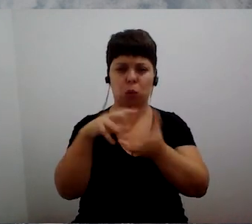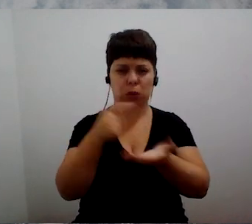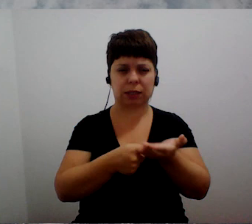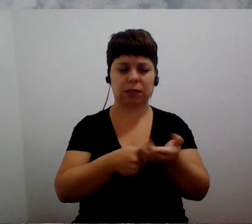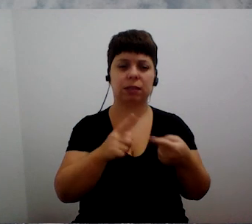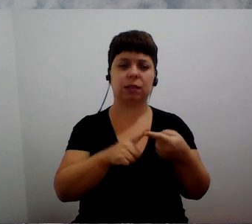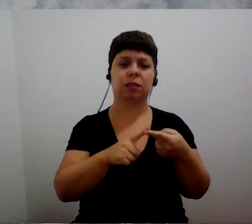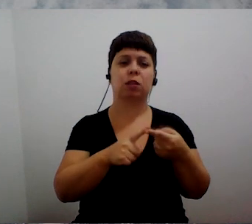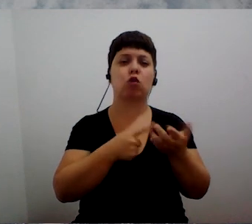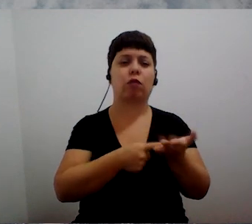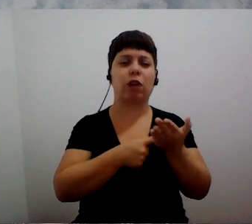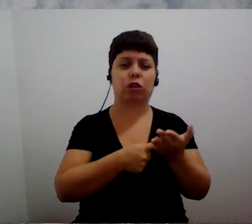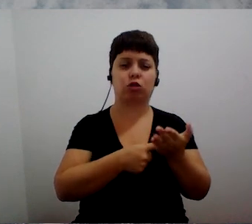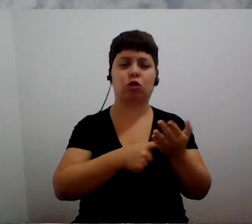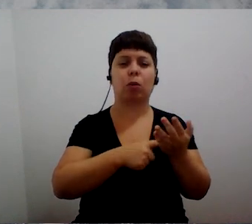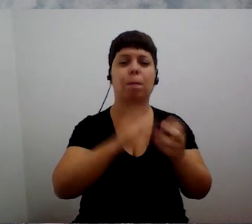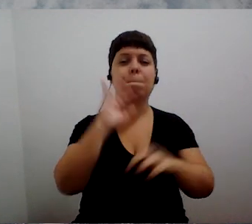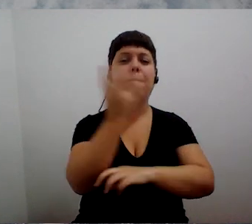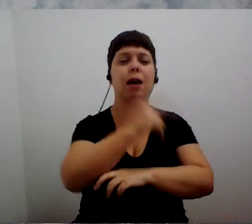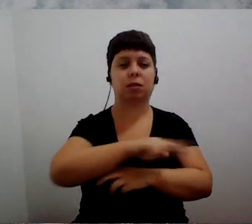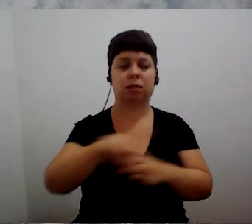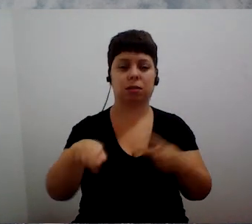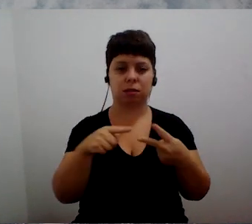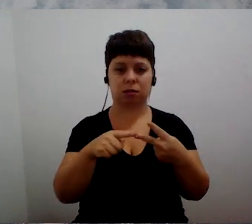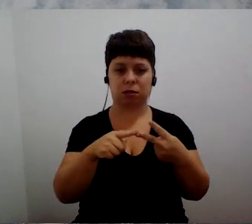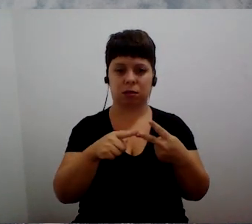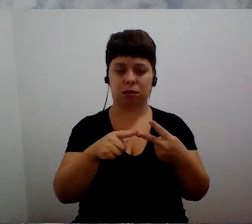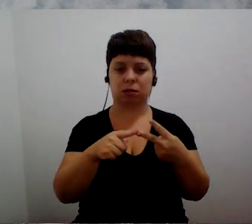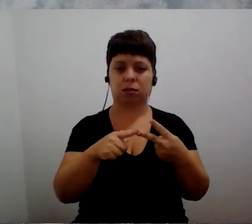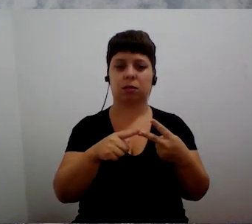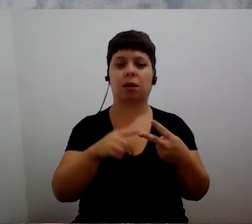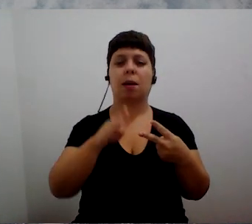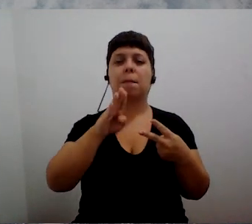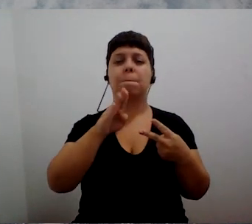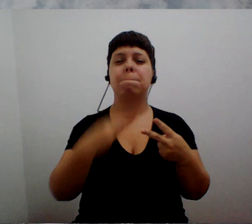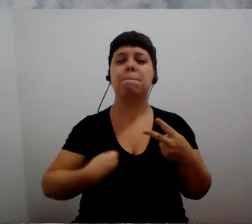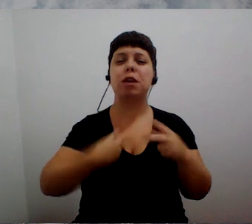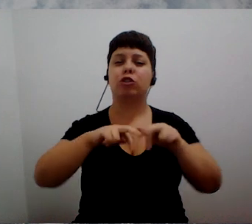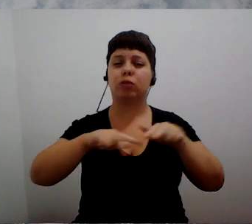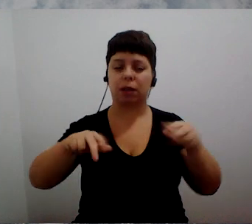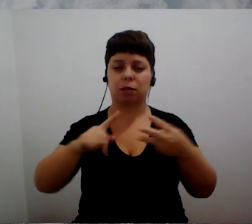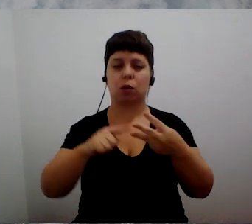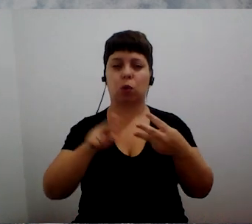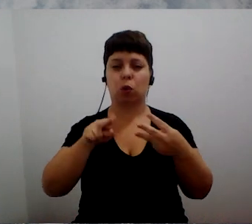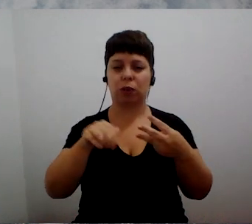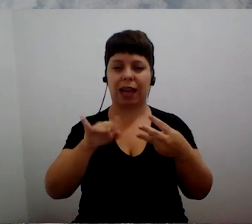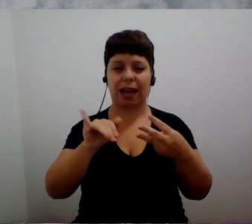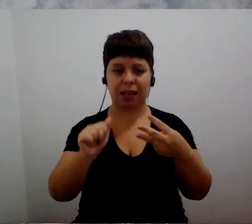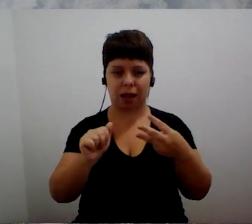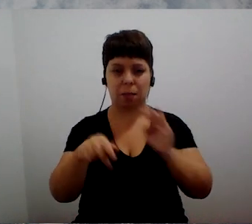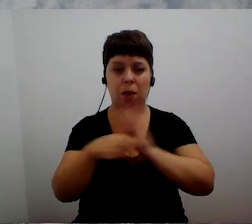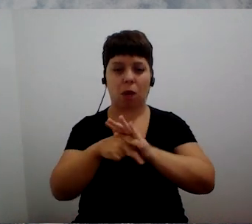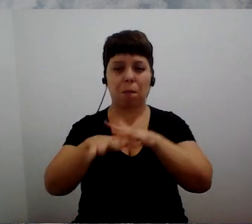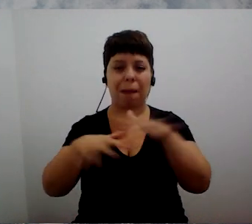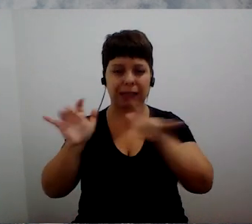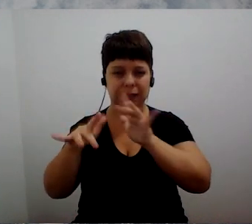overall approach to all of the international agreements under the Convention of Biodiversity, biodiversity under beyond